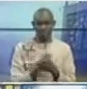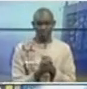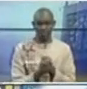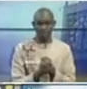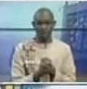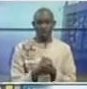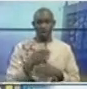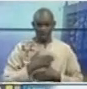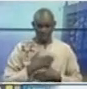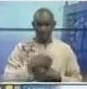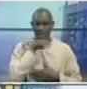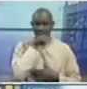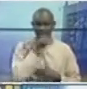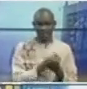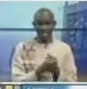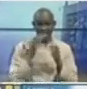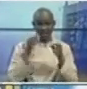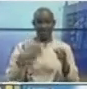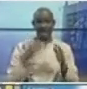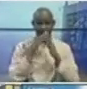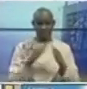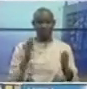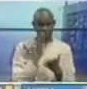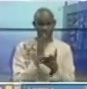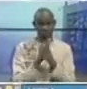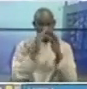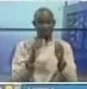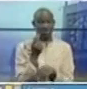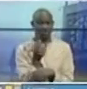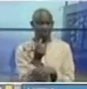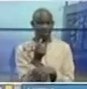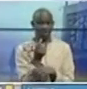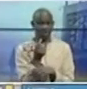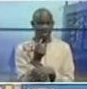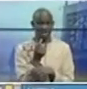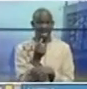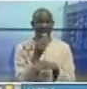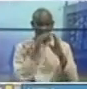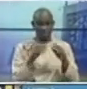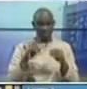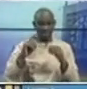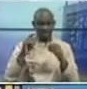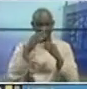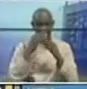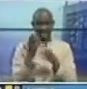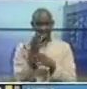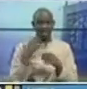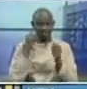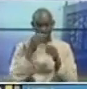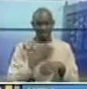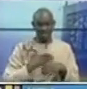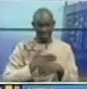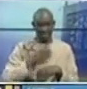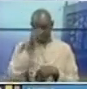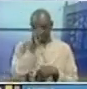Raila, yes. Even if my house is a hut, yes. A thatched hut, yes. Please respect my house.